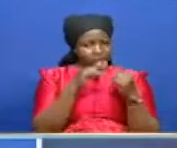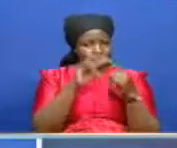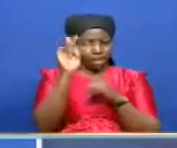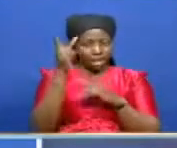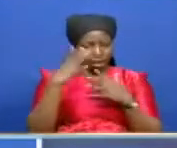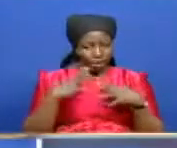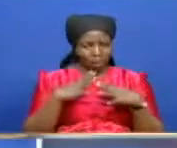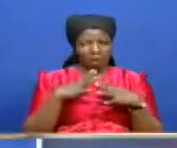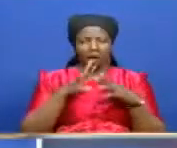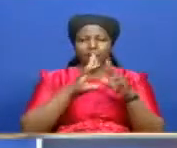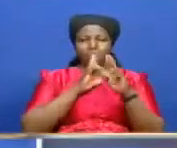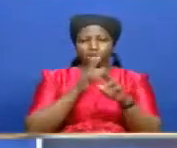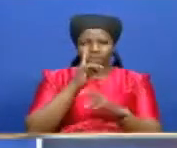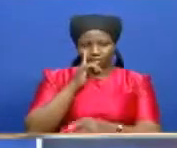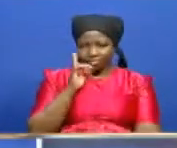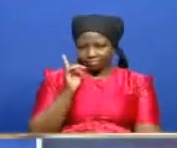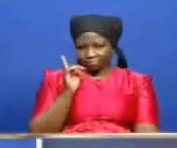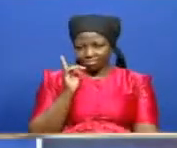report.